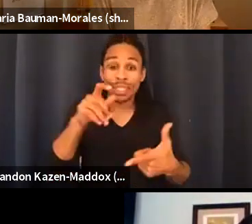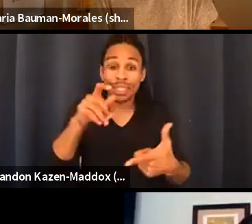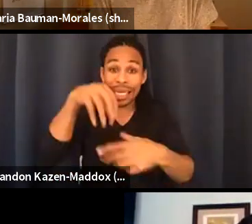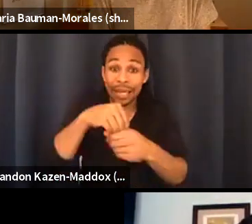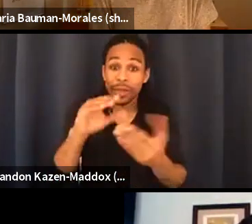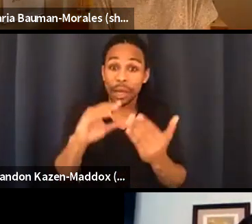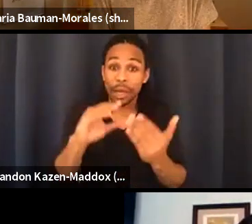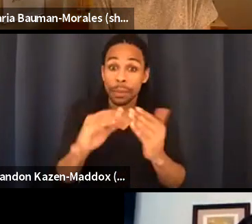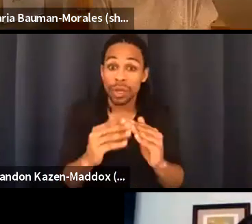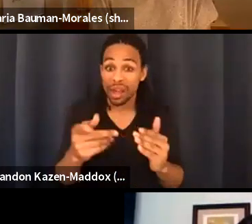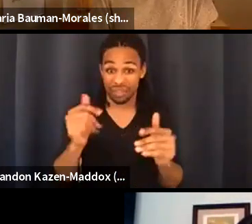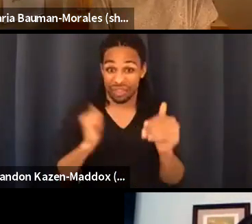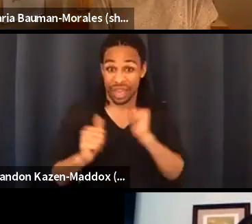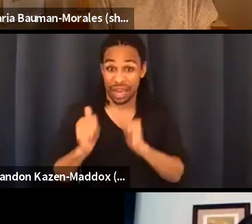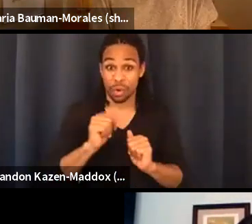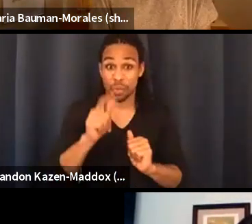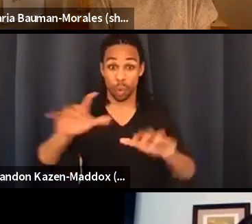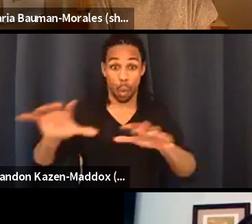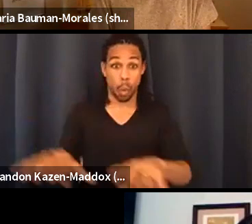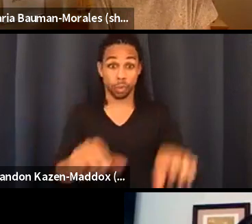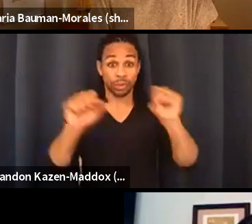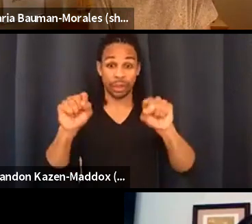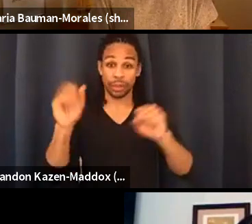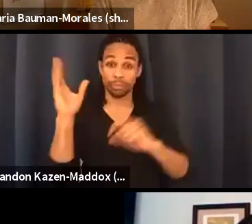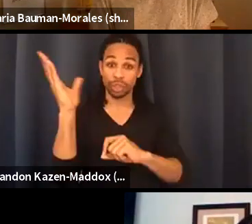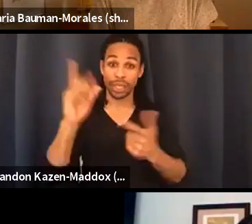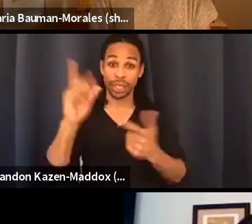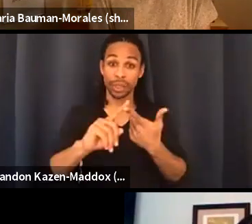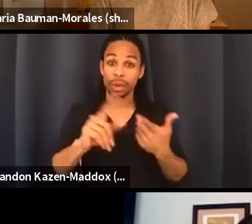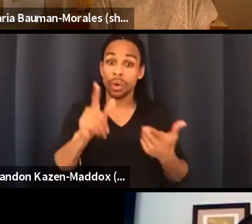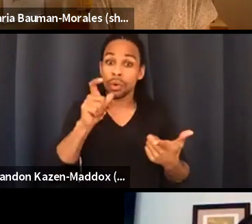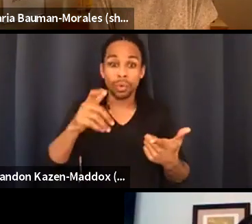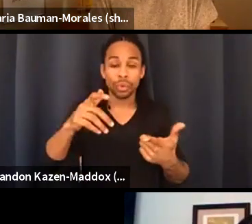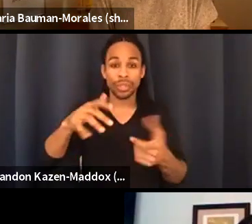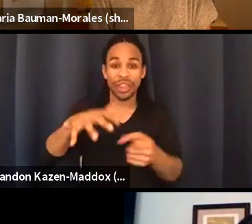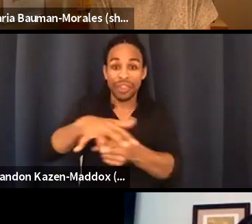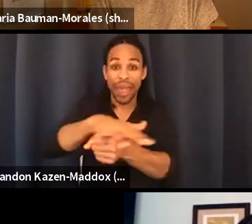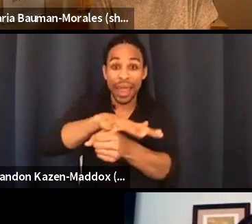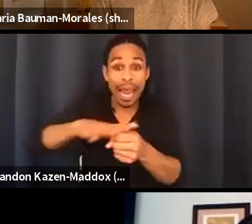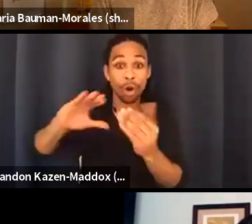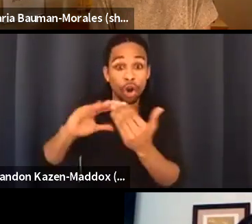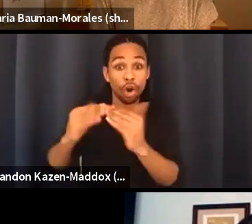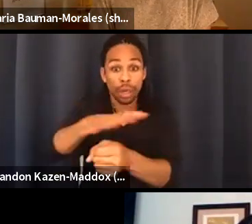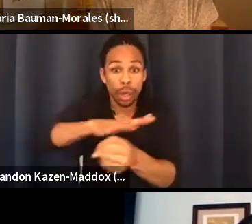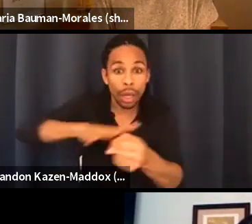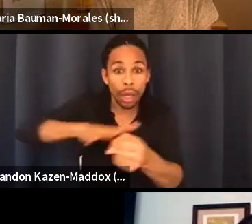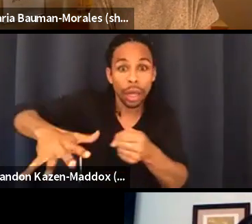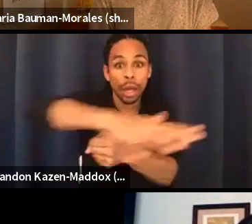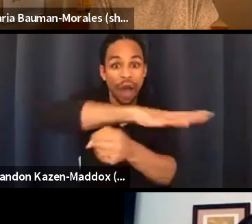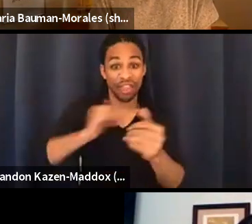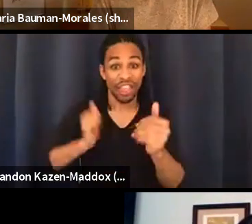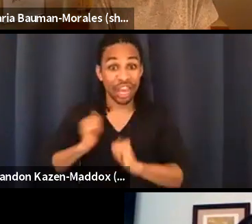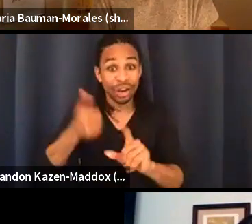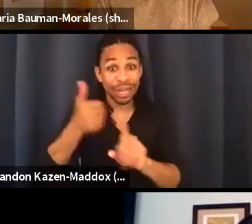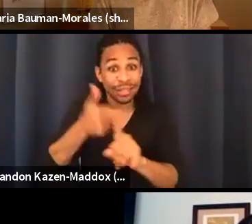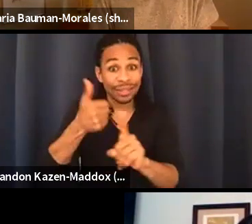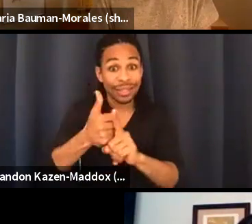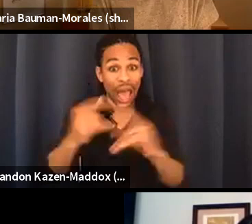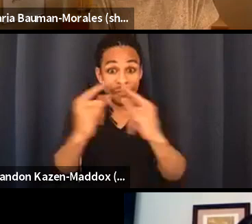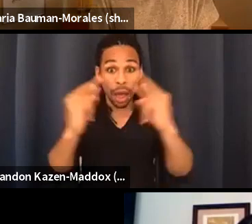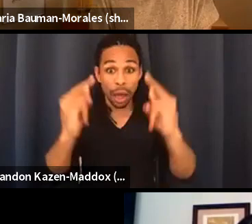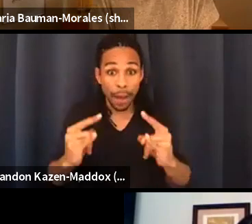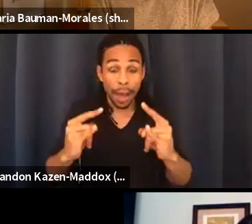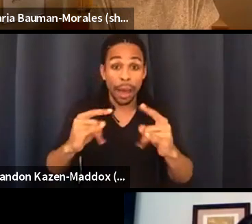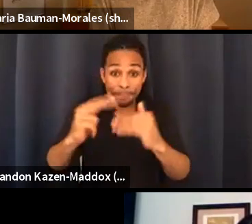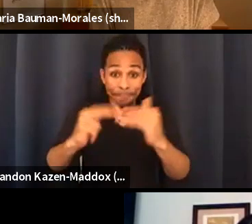who is around the corner from that theater that she really wants to develop that really close relationship with and